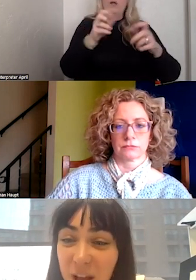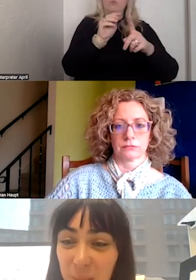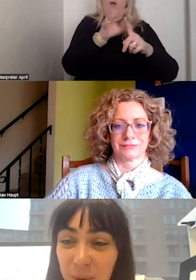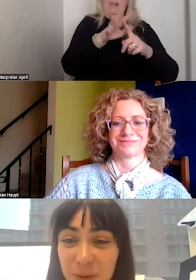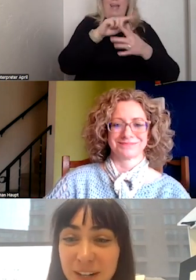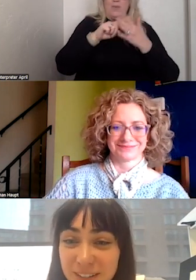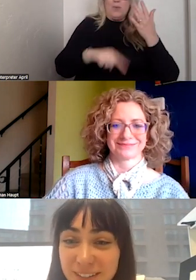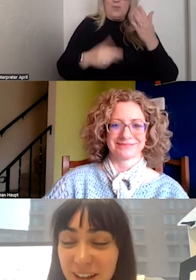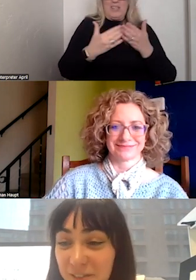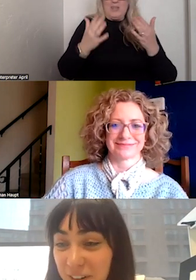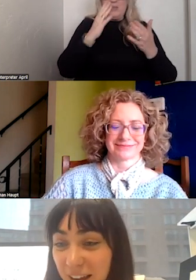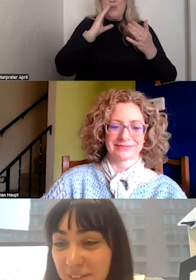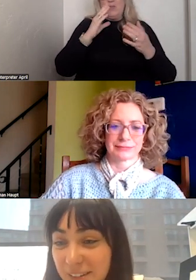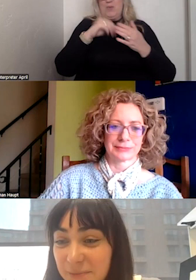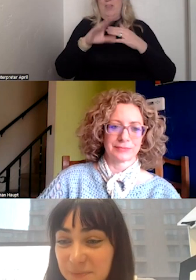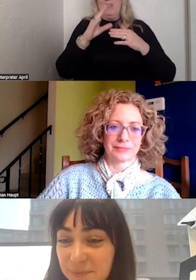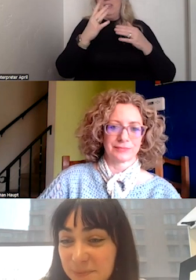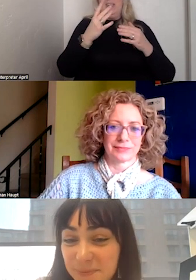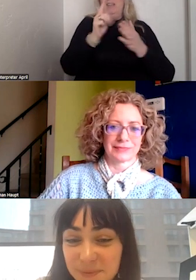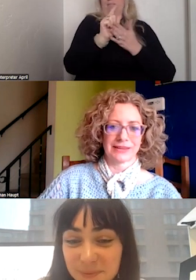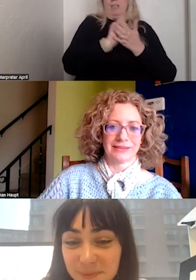the appropriations for now.